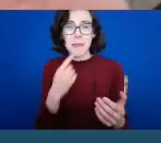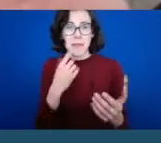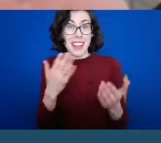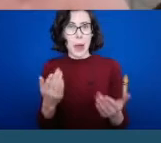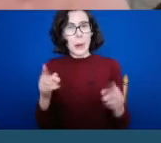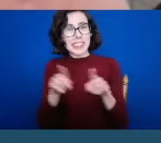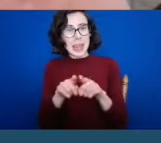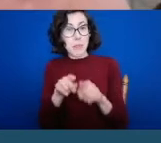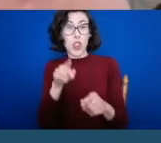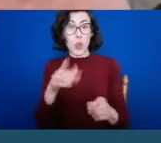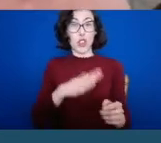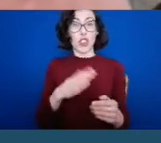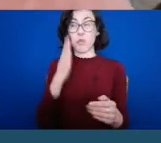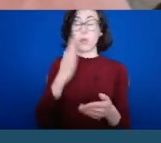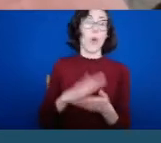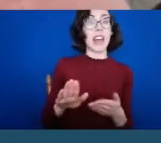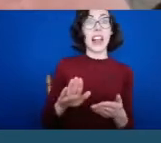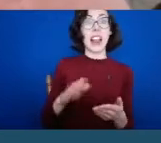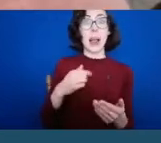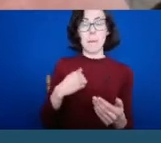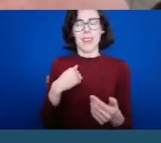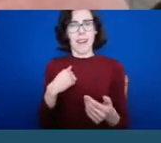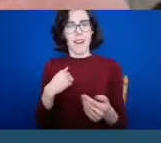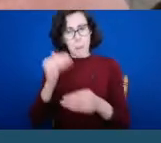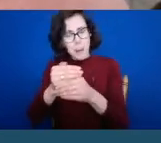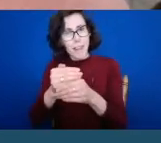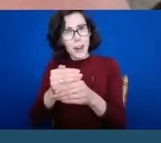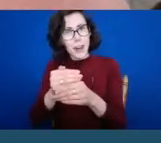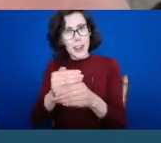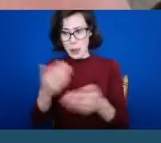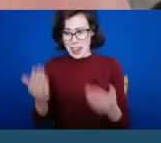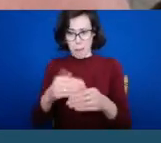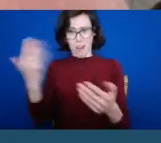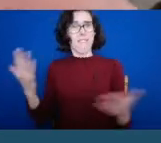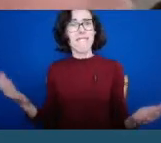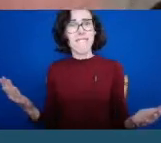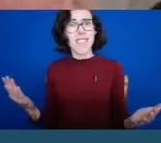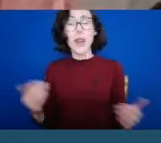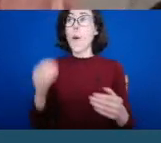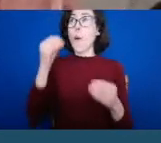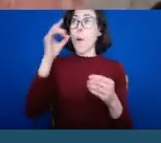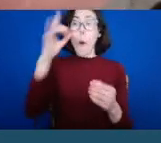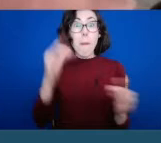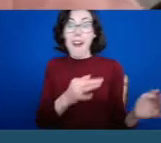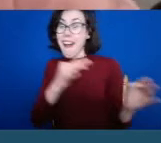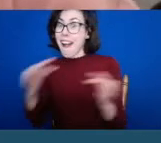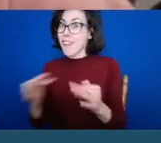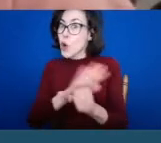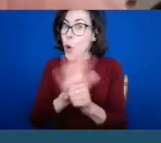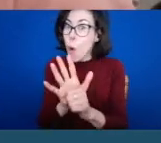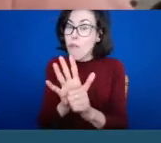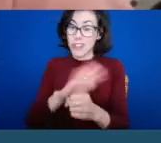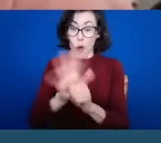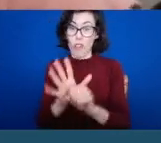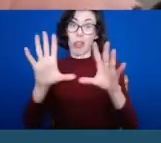face that now I don't really have to face as much. So I kind of hope that post-COVID and post-pandemic that would be the lesson that we would learn to make things a bit